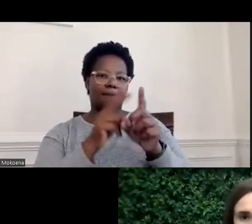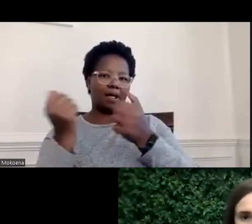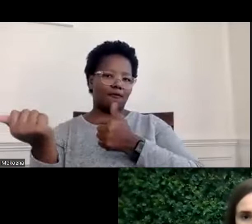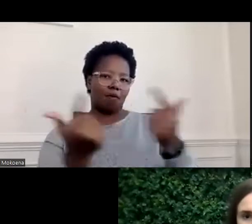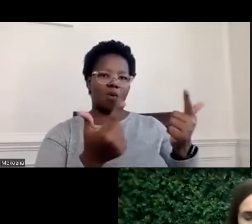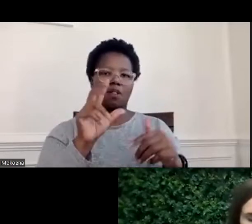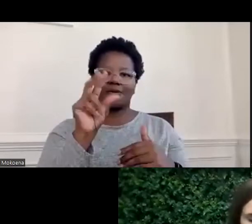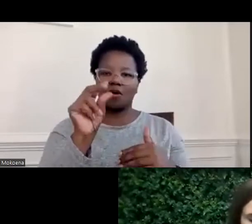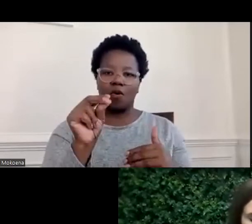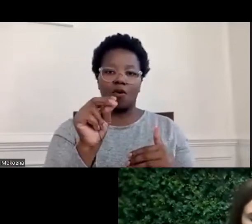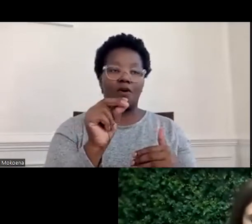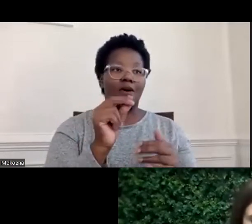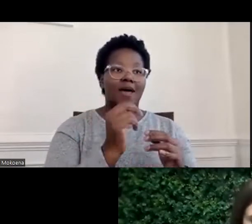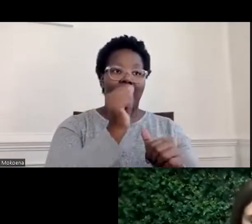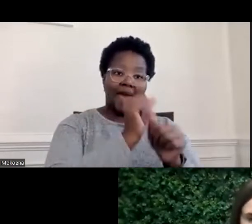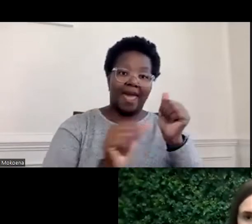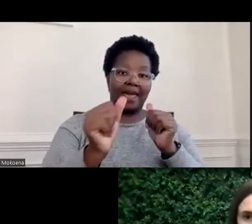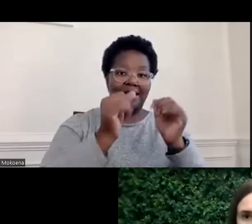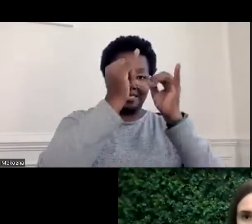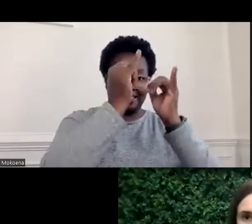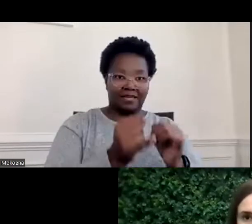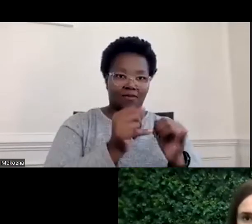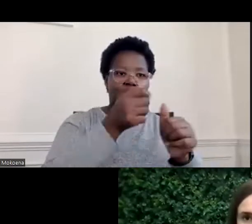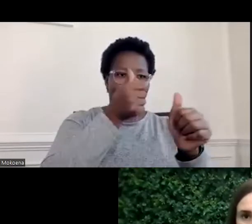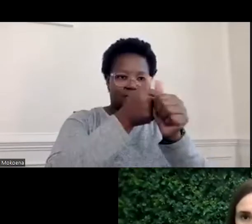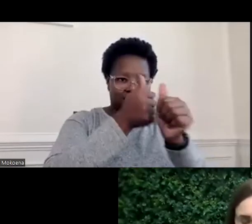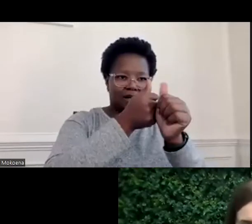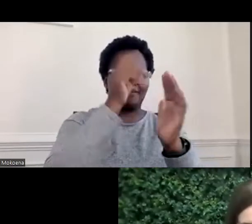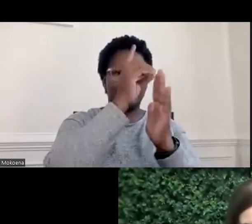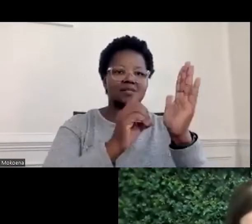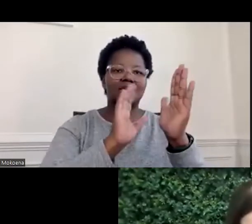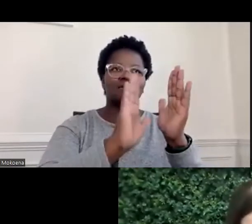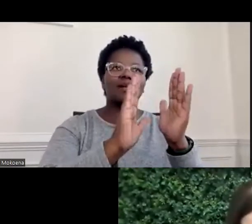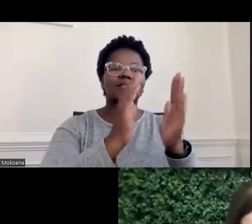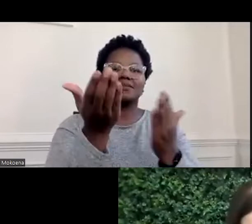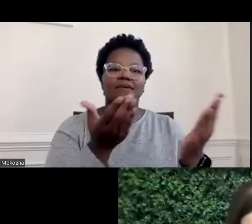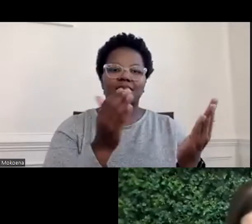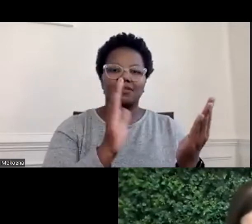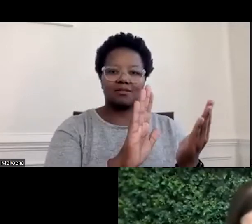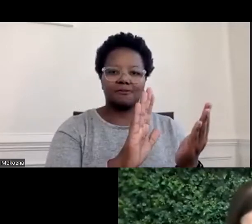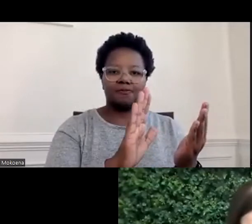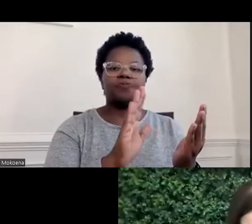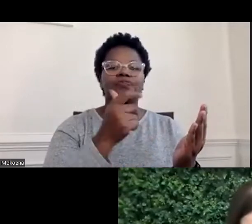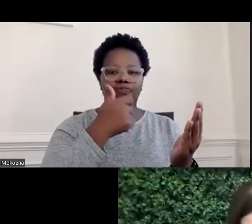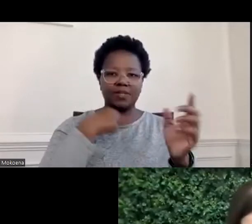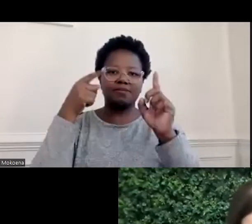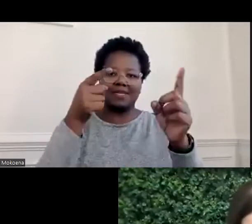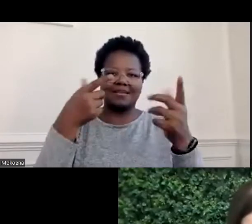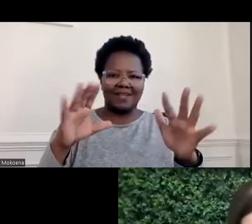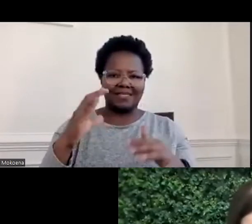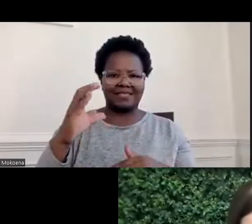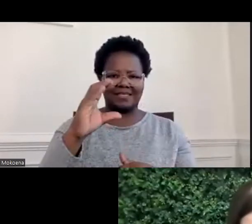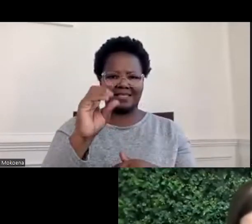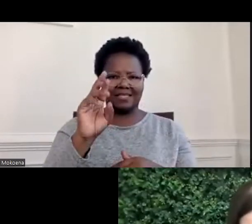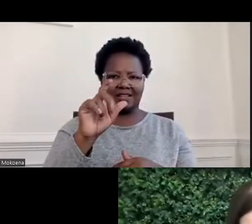individual who wants the service is going to design their own. That's what it was for, right? We want to get into, Carol mentioned, to try